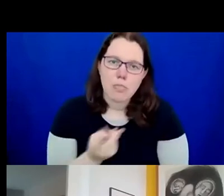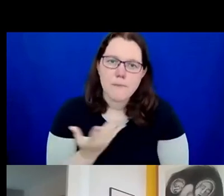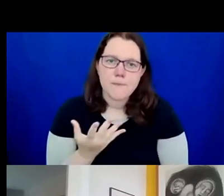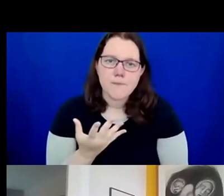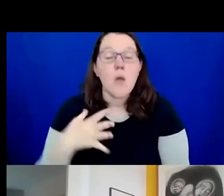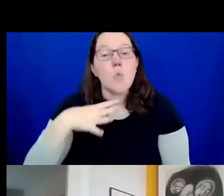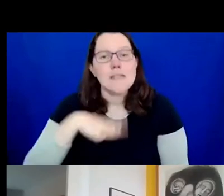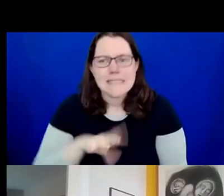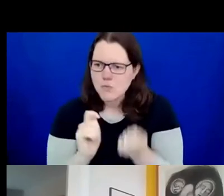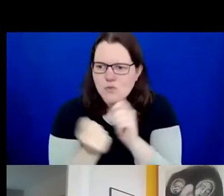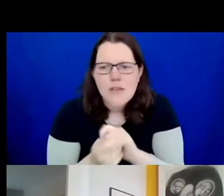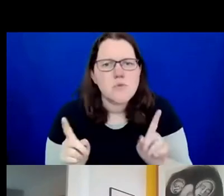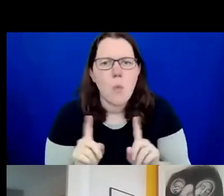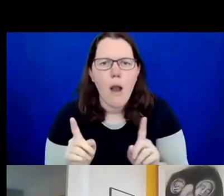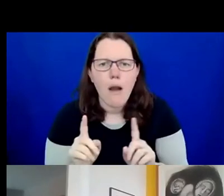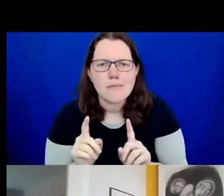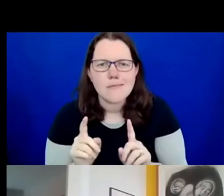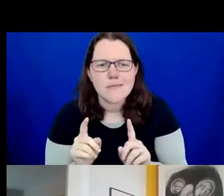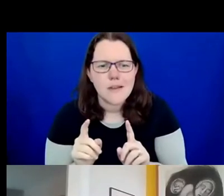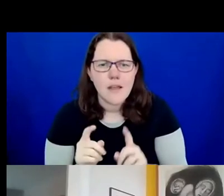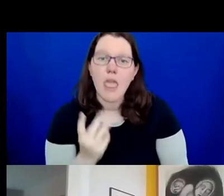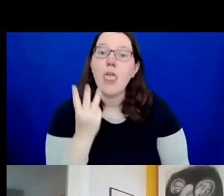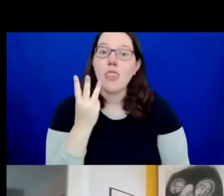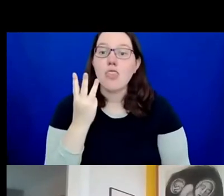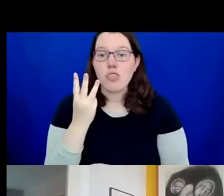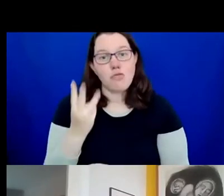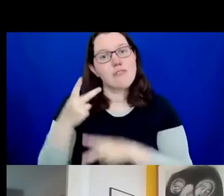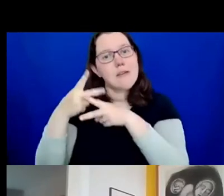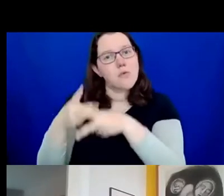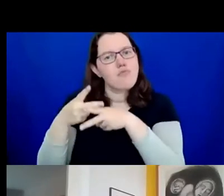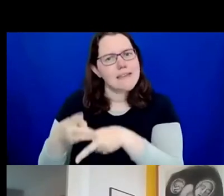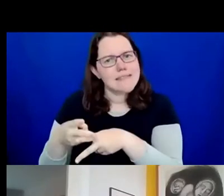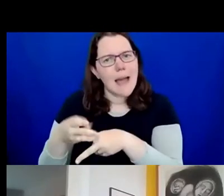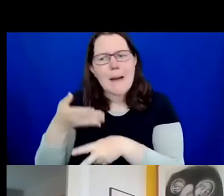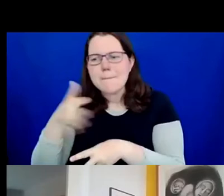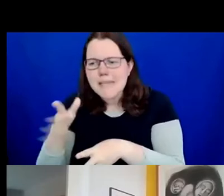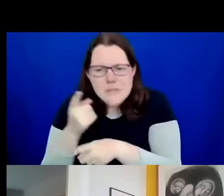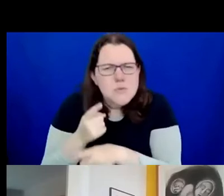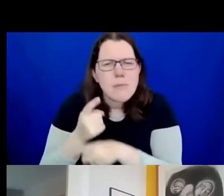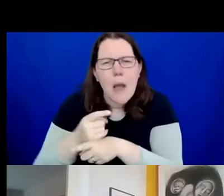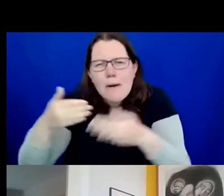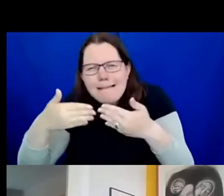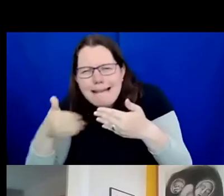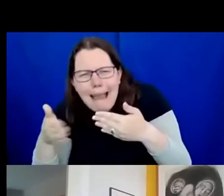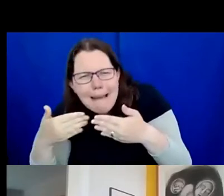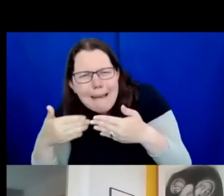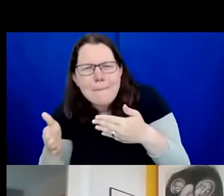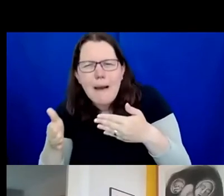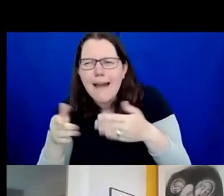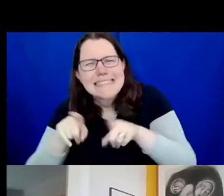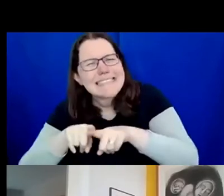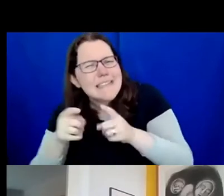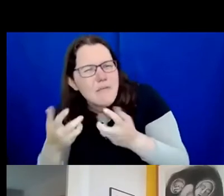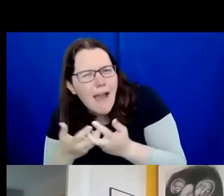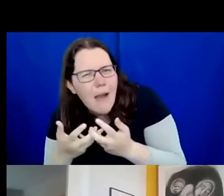and in the sector. The three curators have explored how to be a different kind of gatekeeper, sharing power and